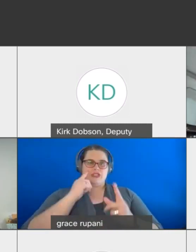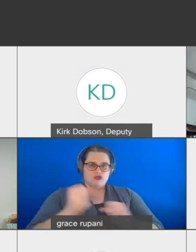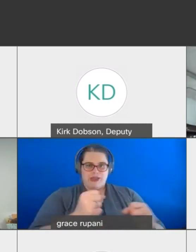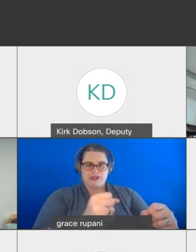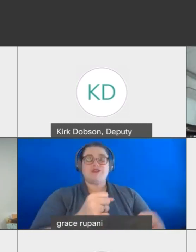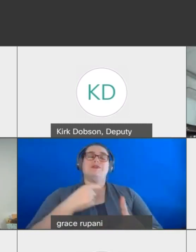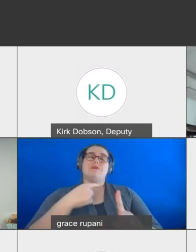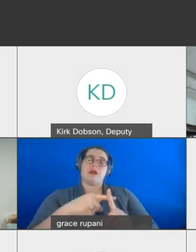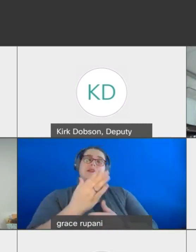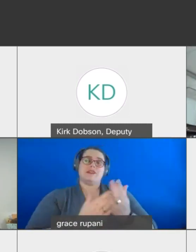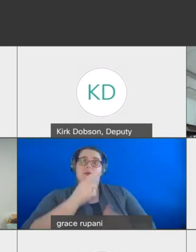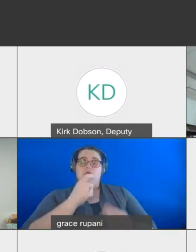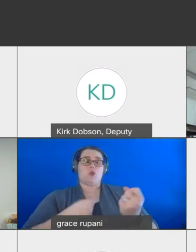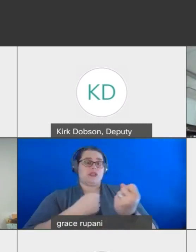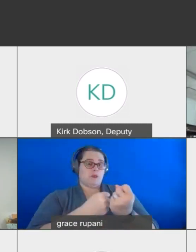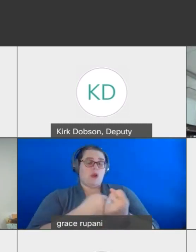And,